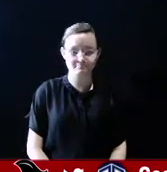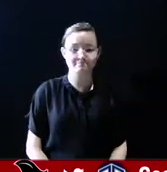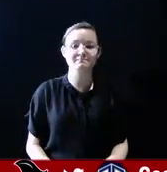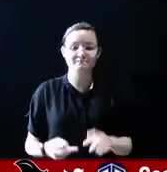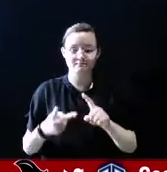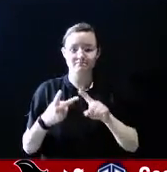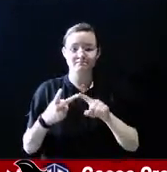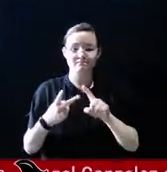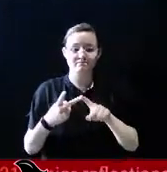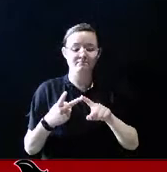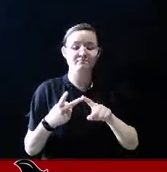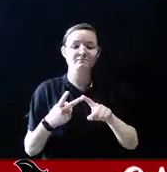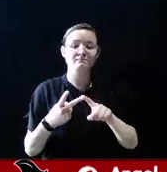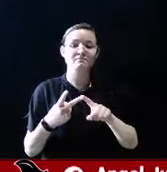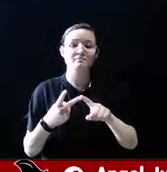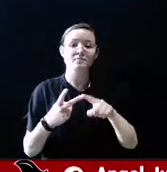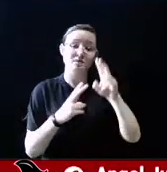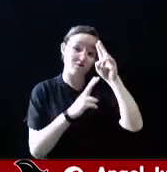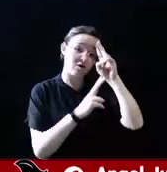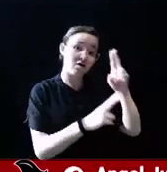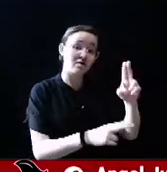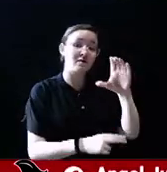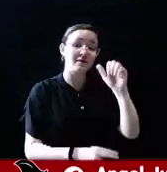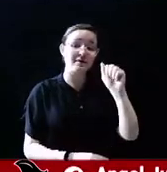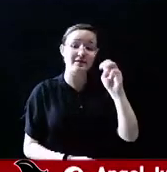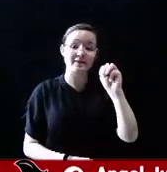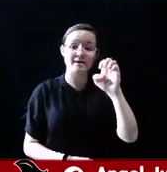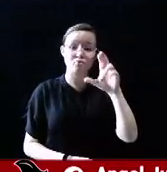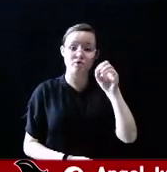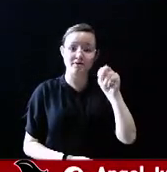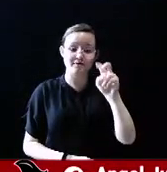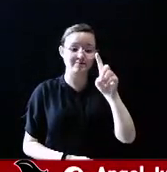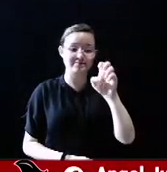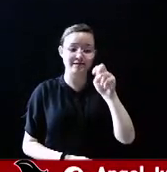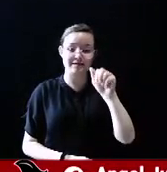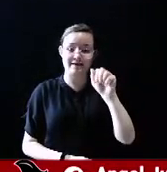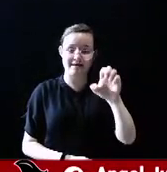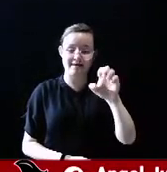Our next diploma to present will be in honor of Cameron Danae Powell.